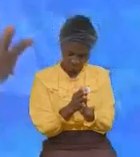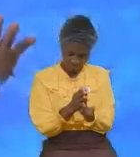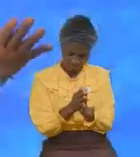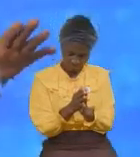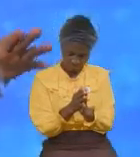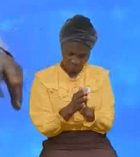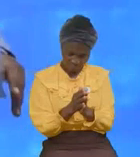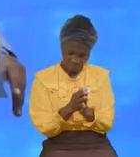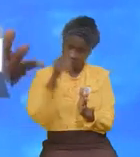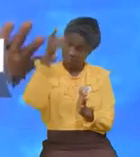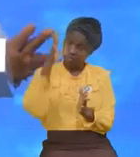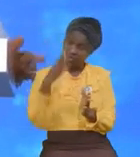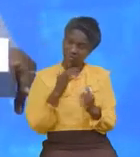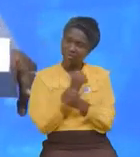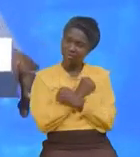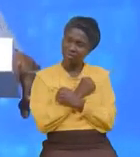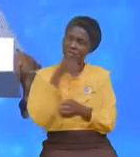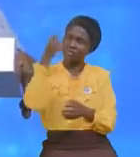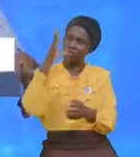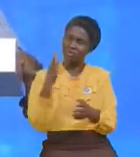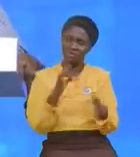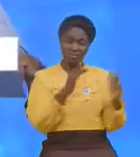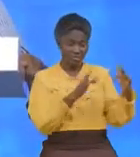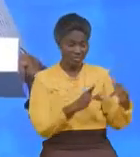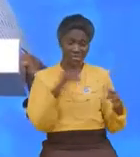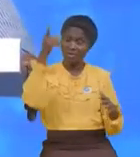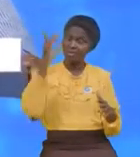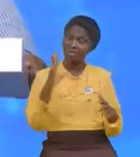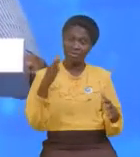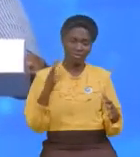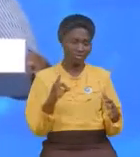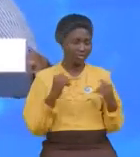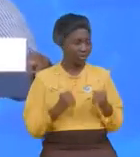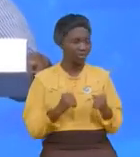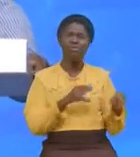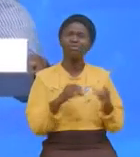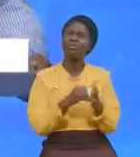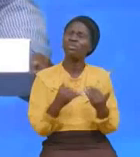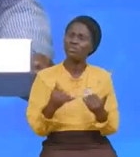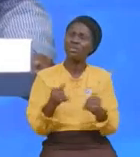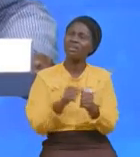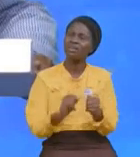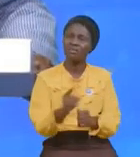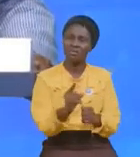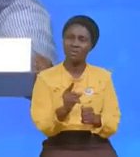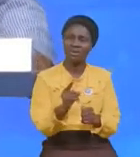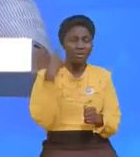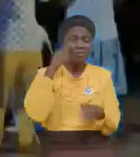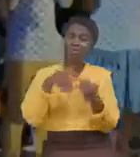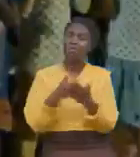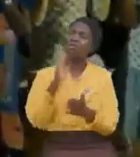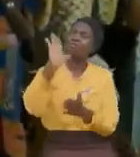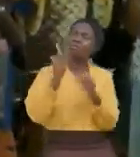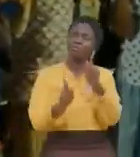God of love, God of mercy, God of power, do it now everywhere for all your people.